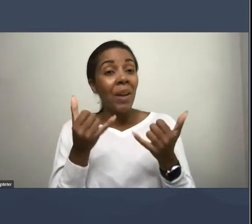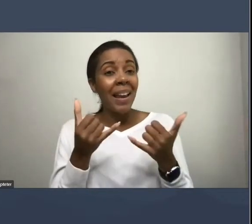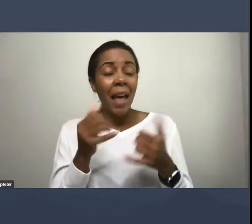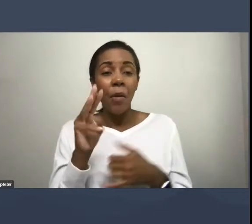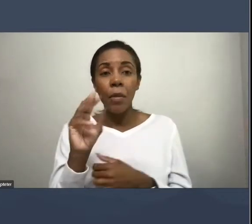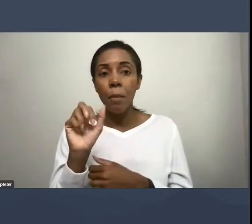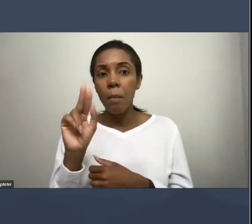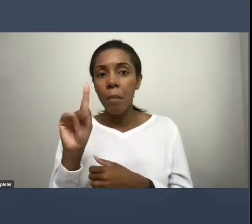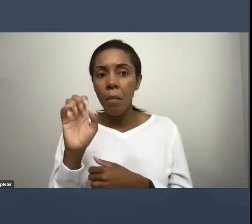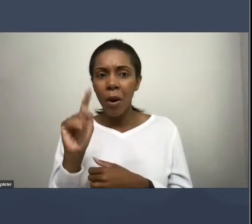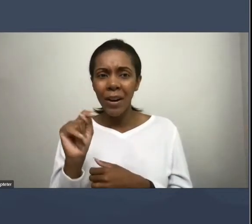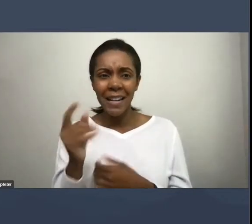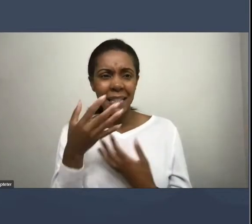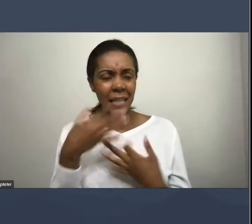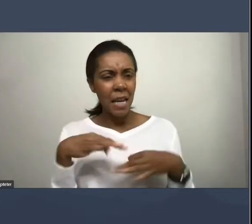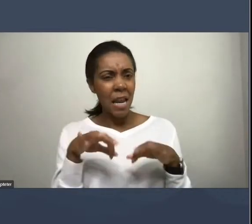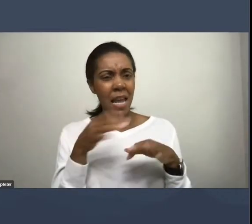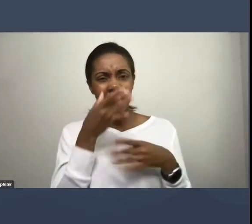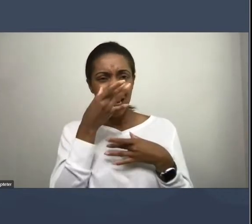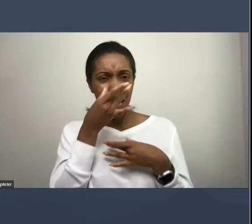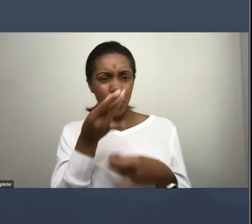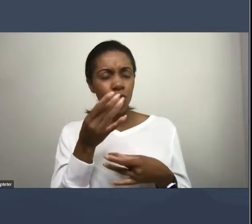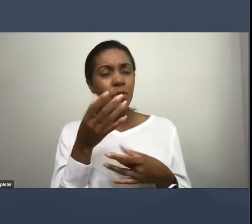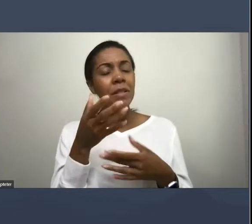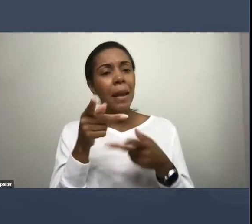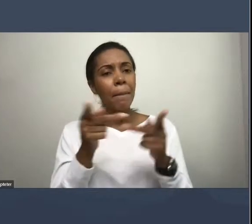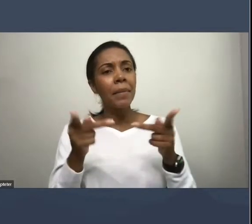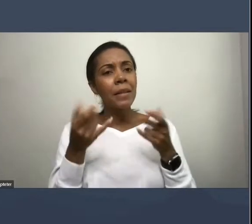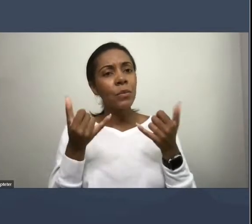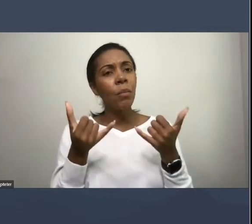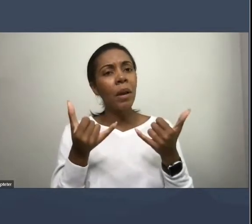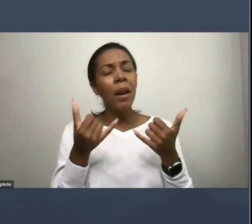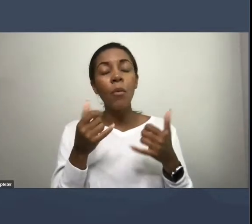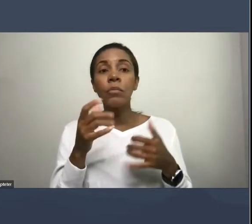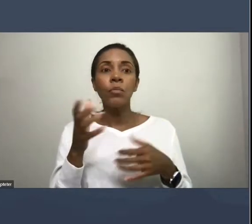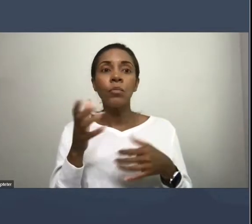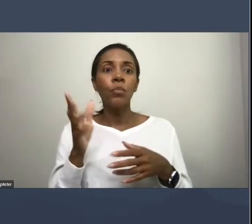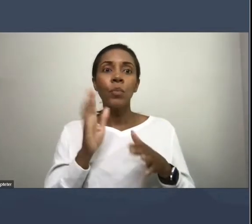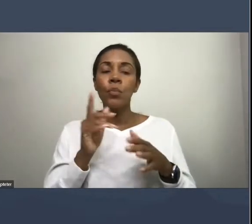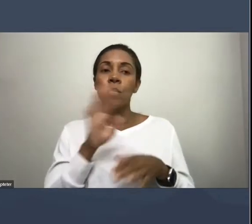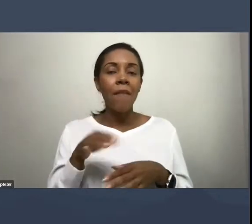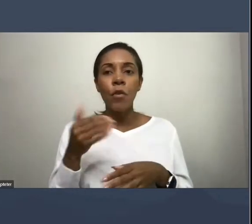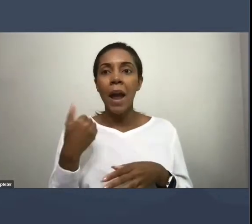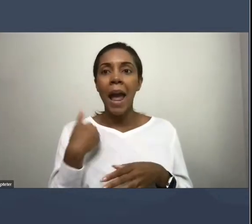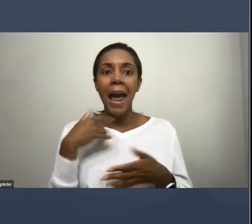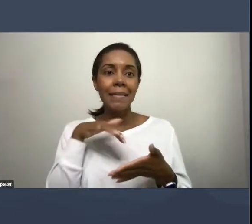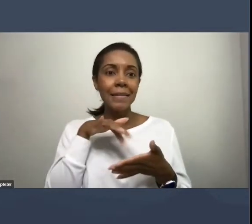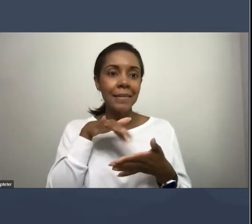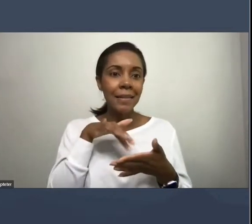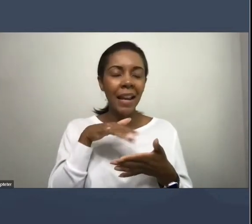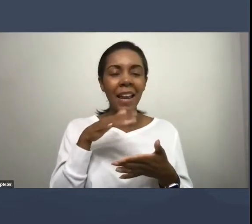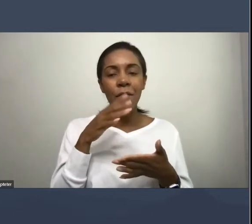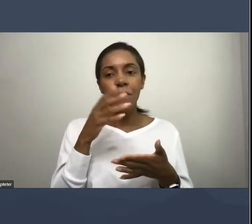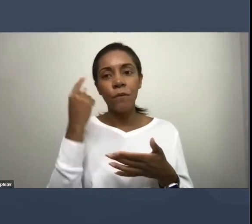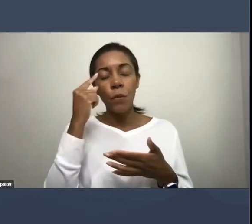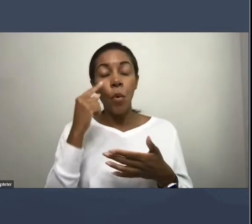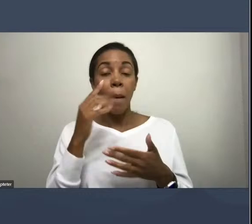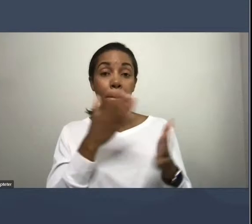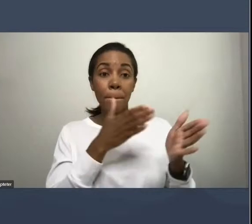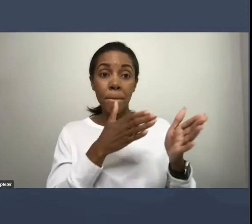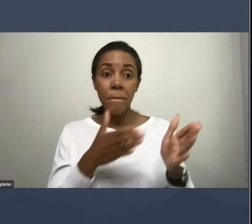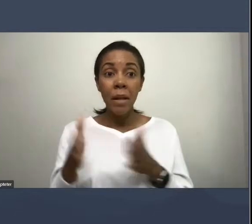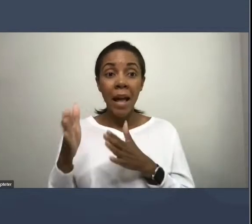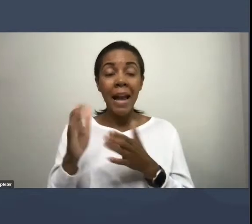never really gone back and done a comprehensive study to say that to inform a potential capital plan of like, this is how